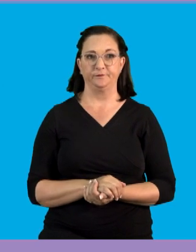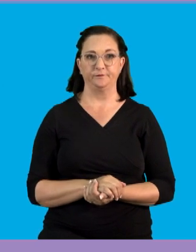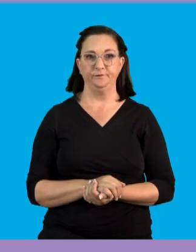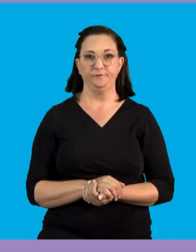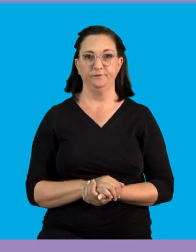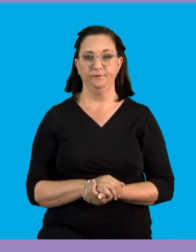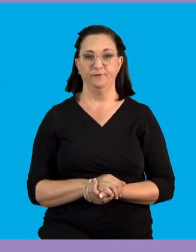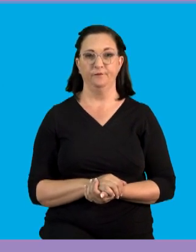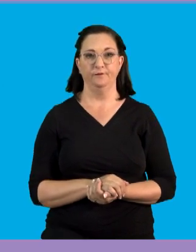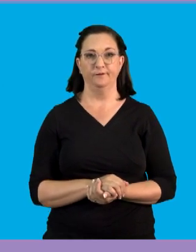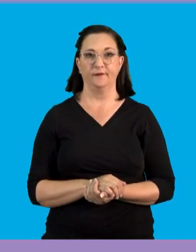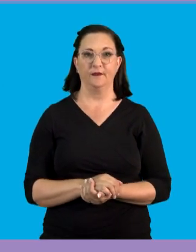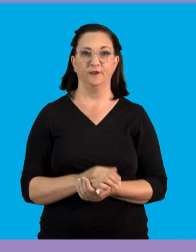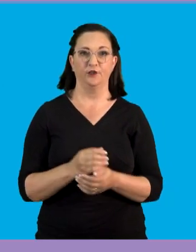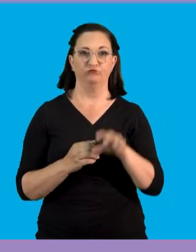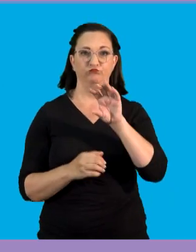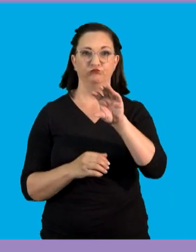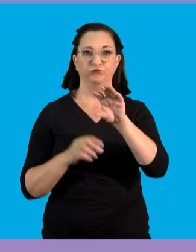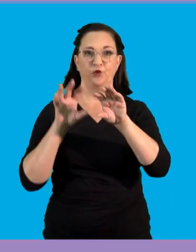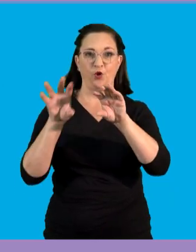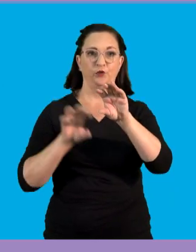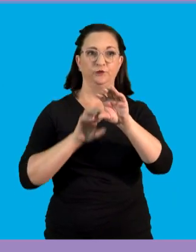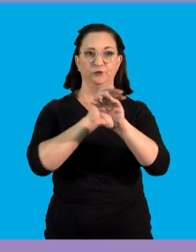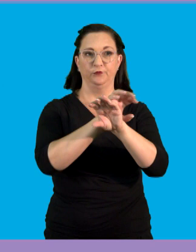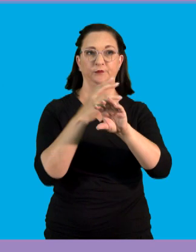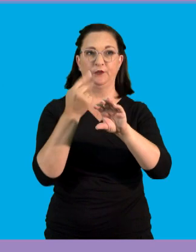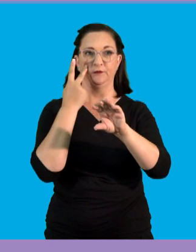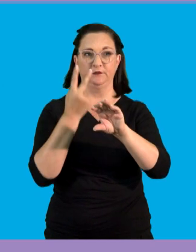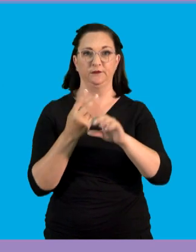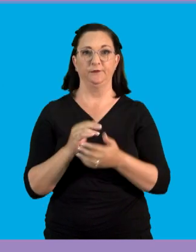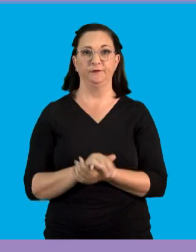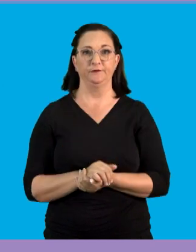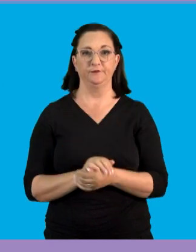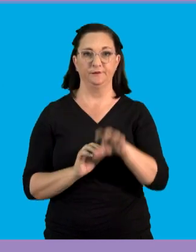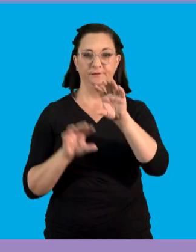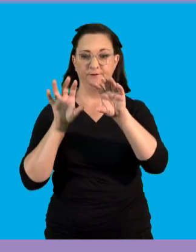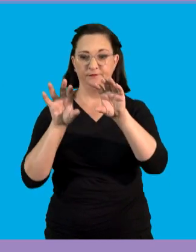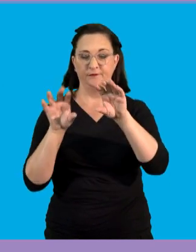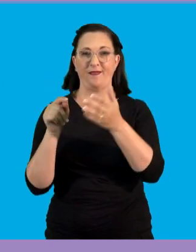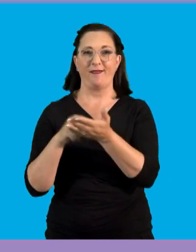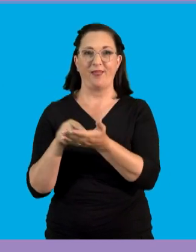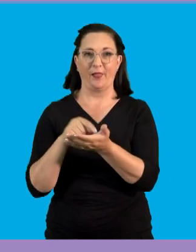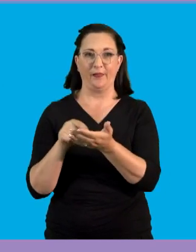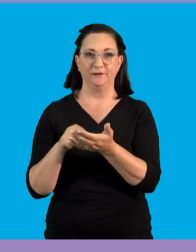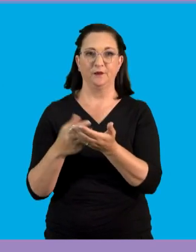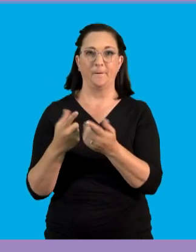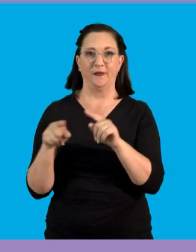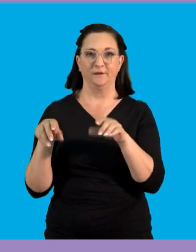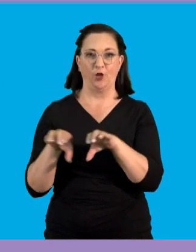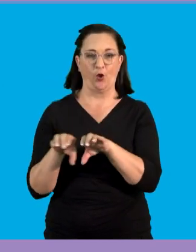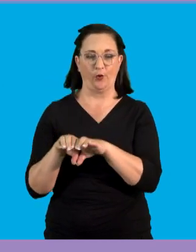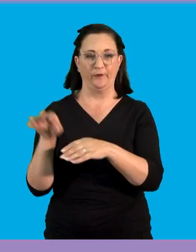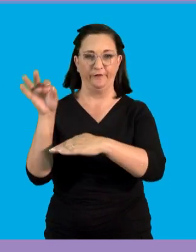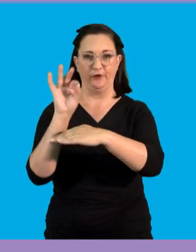Let's look at the next point on our concept map, and that is calculation with common fractions. Calculations with